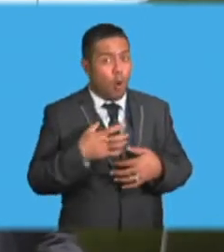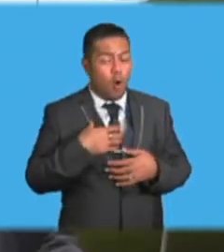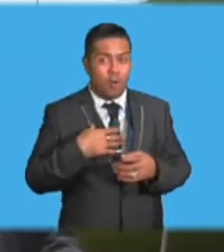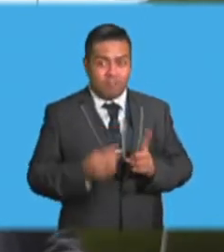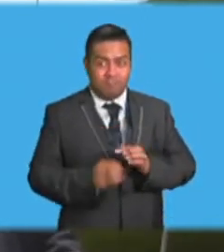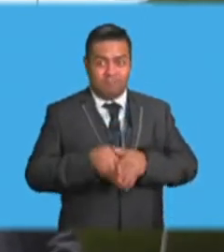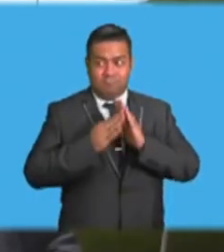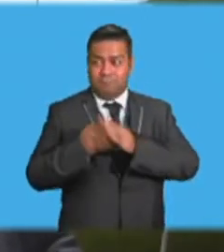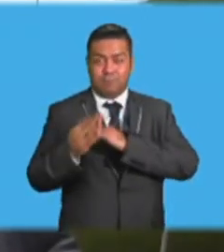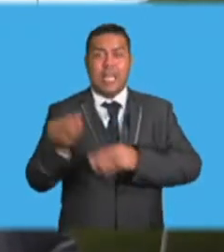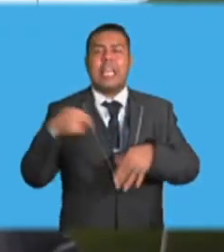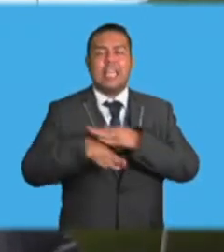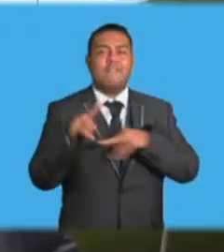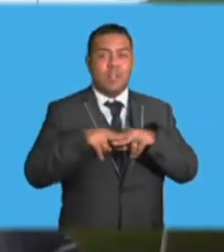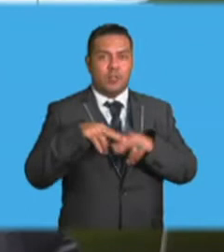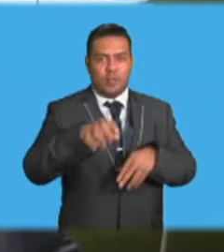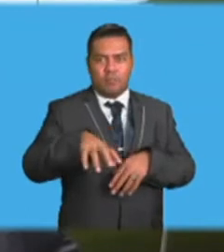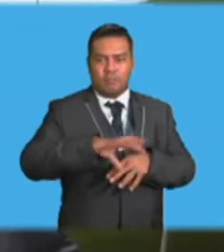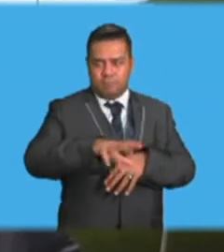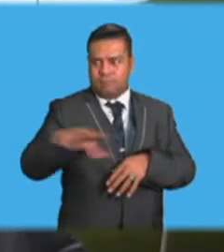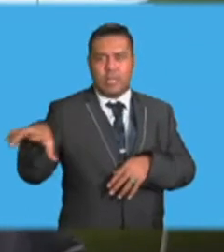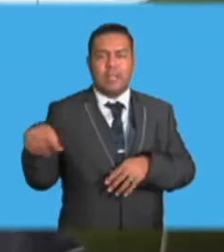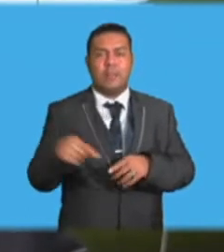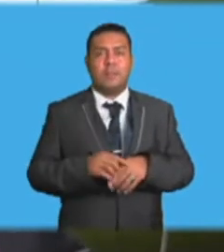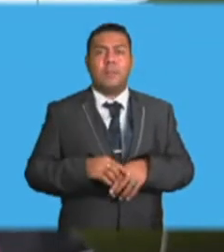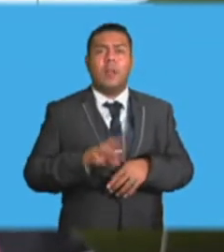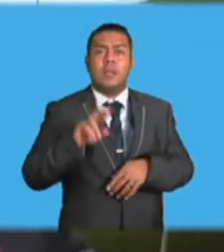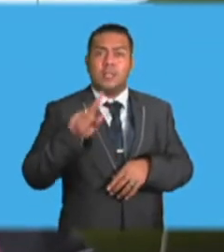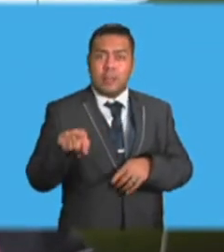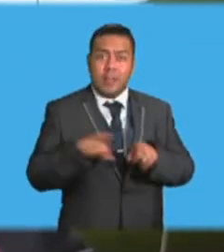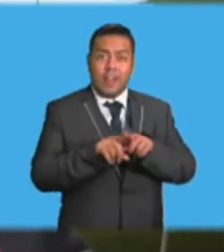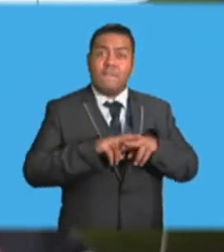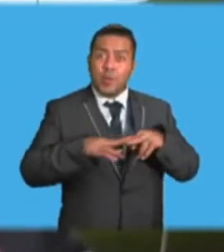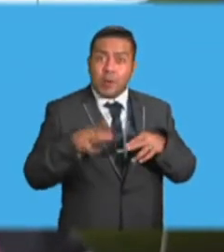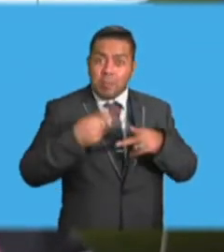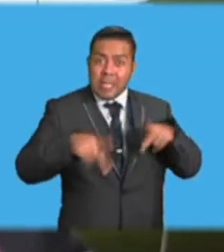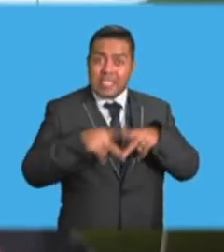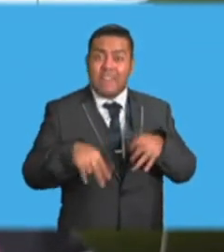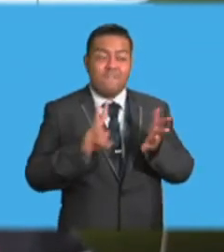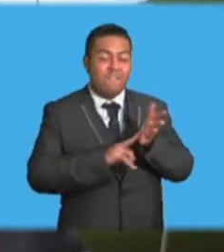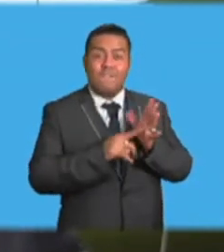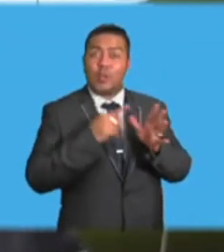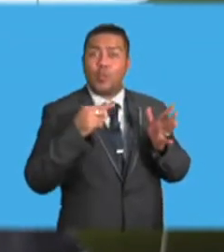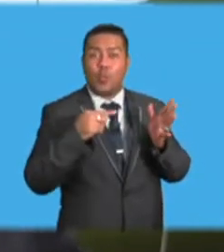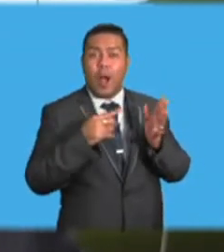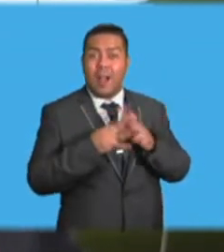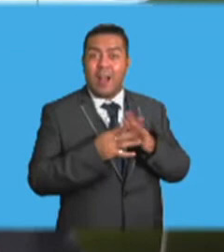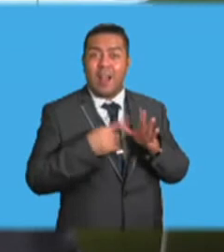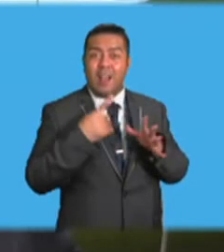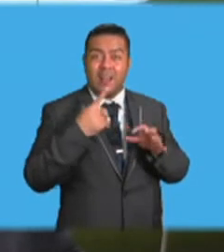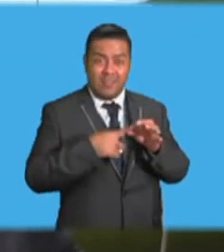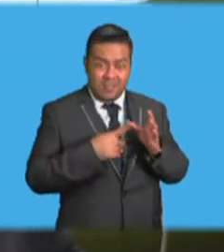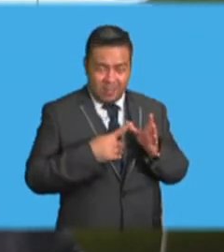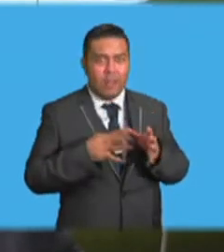Fiji, Madam Speaker, very soon, as has been announced. The funeral rites facility in Vatuwaqa, Madam Speaker, has been under construction for the last 10